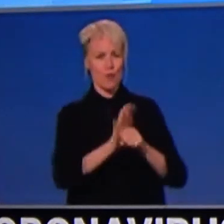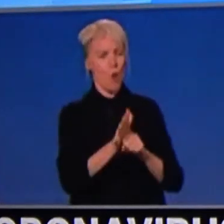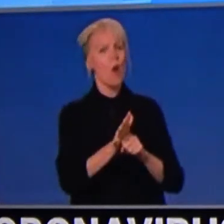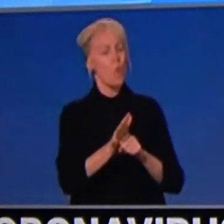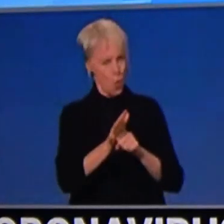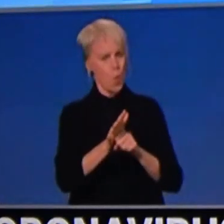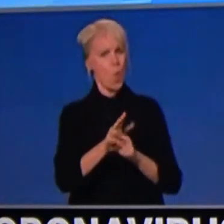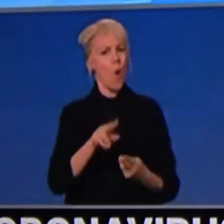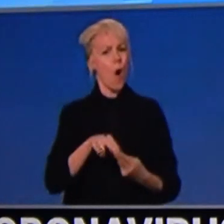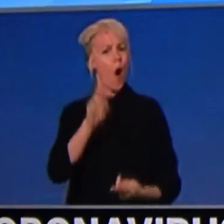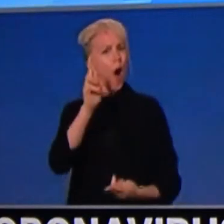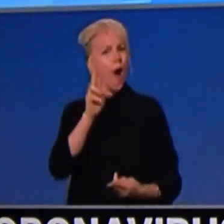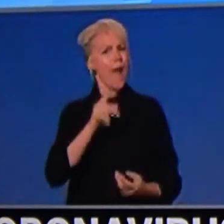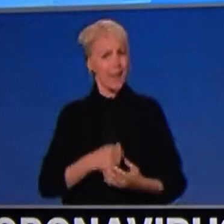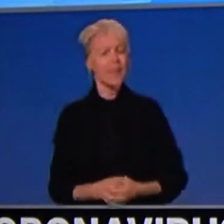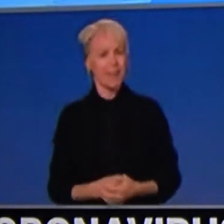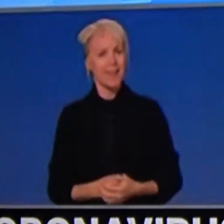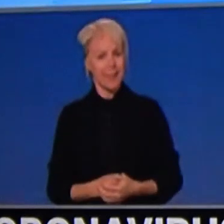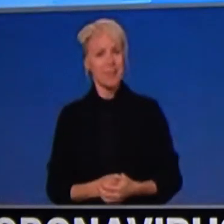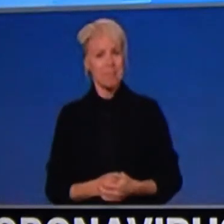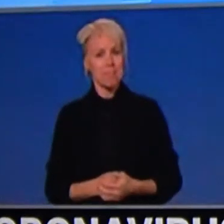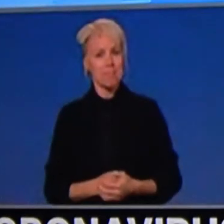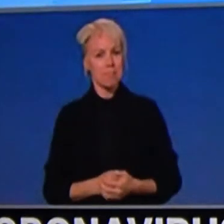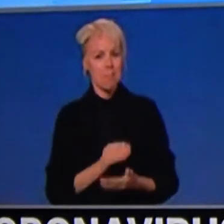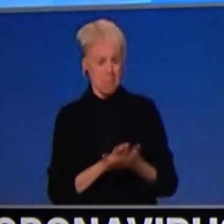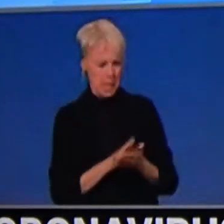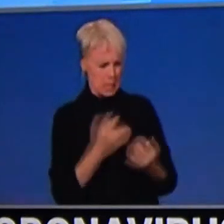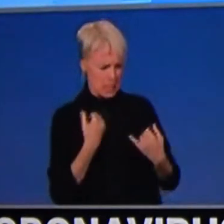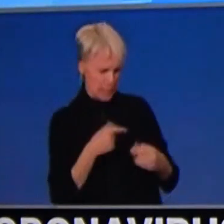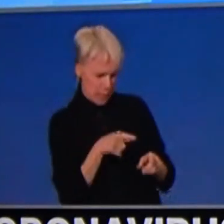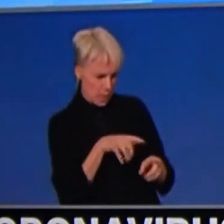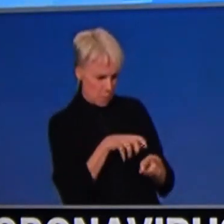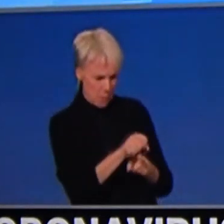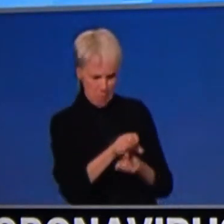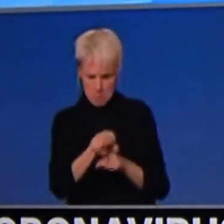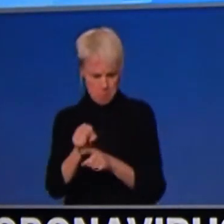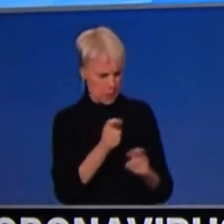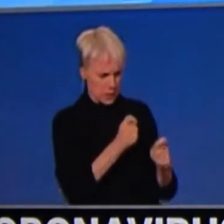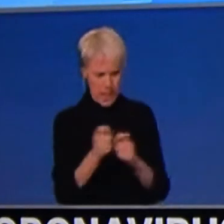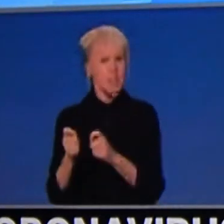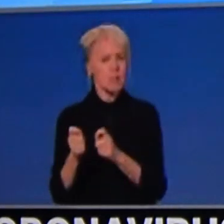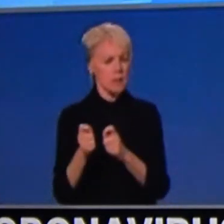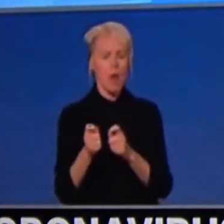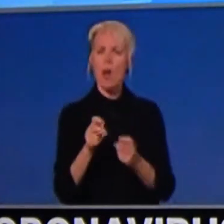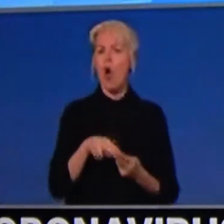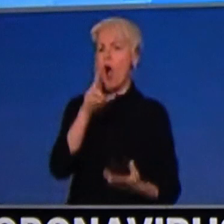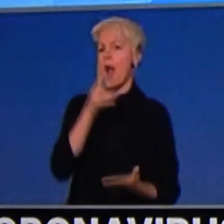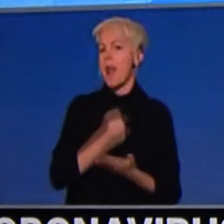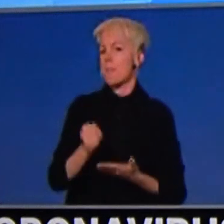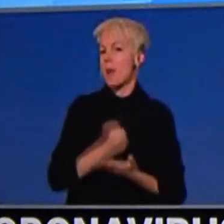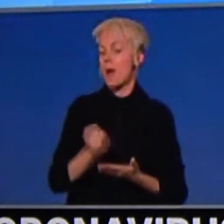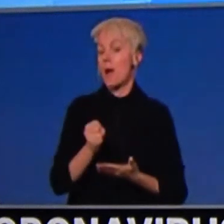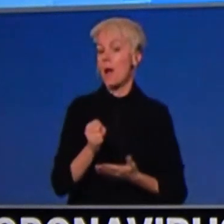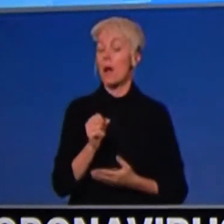here to be detecting our symptomatic cases. And their estimate showing that Australia has an estimate